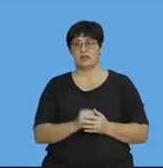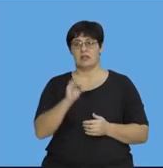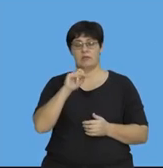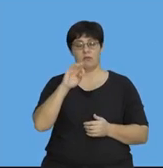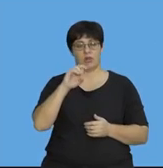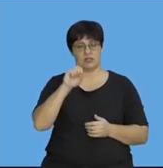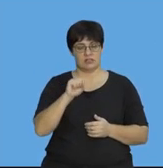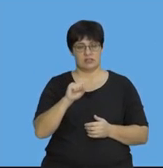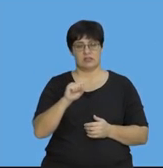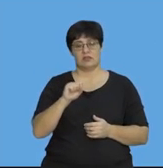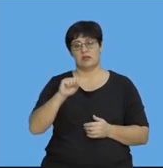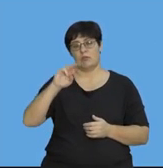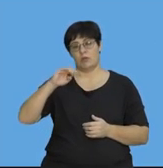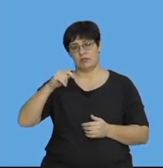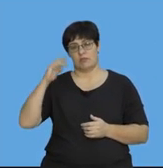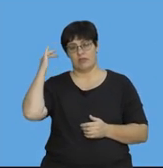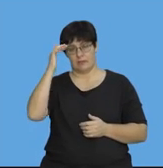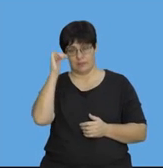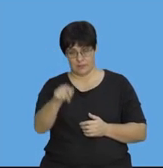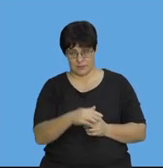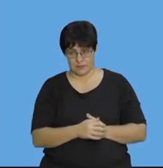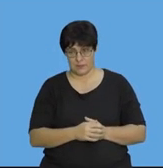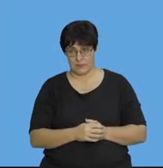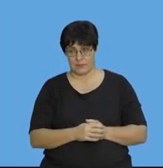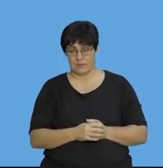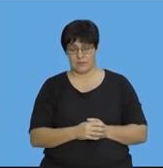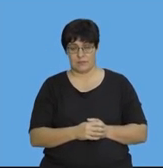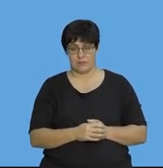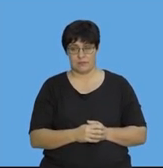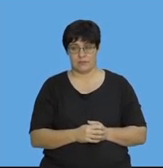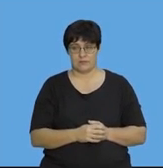This is the impulse momentum theorem.